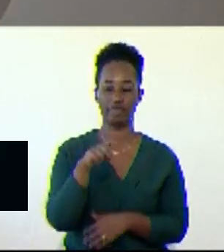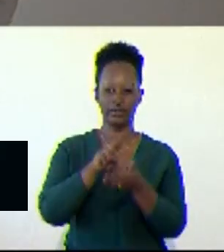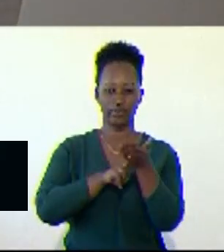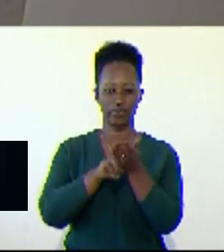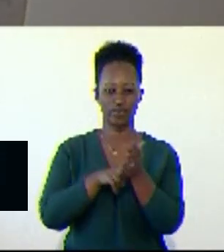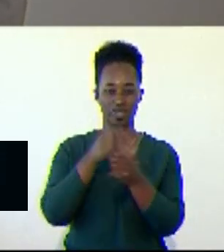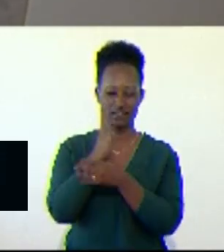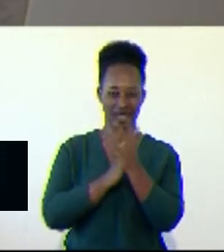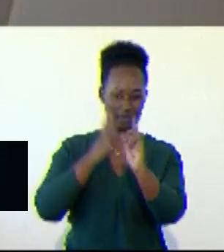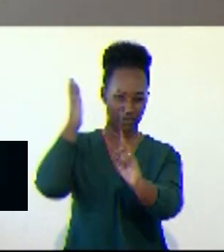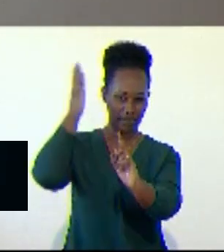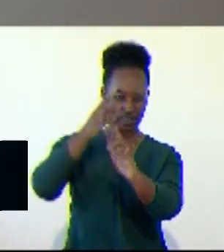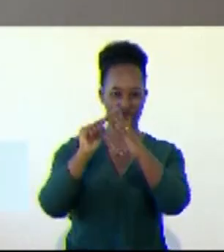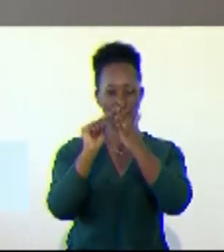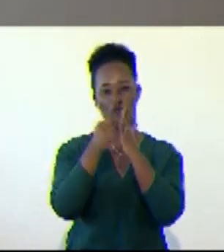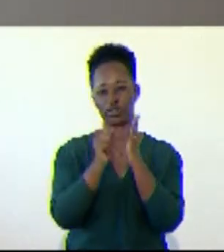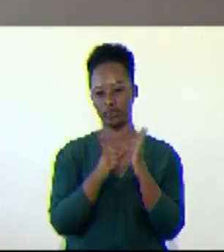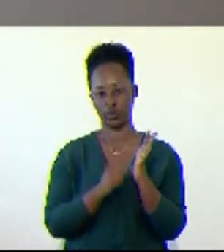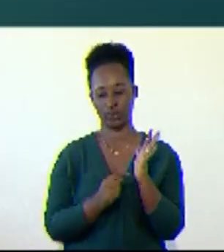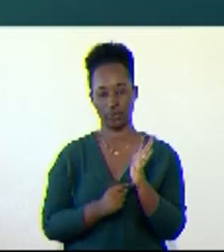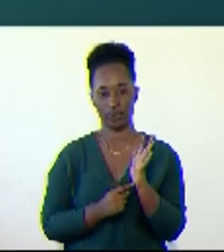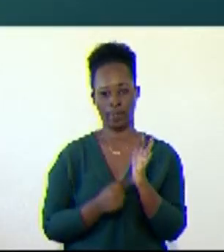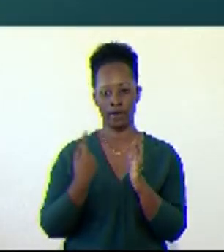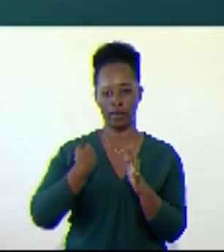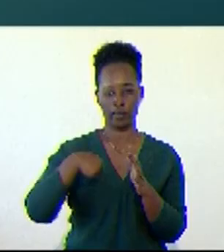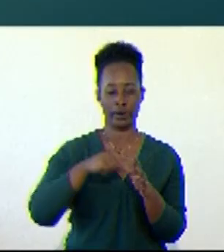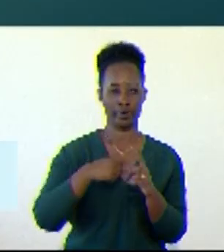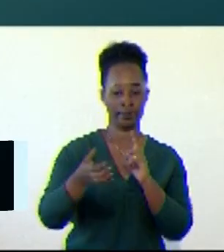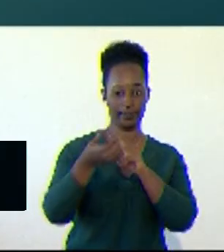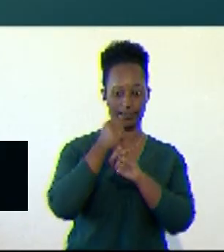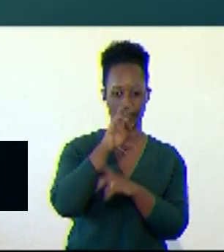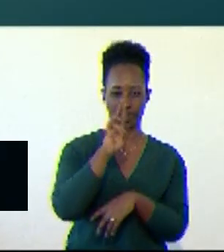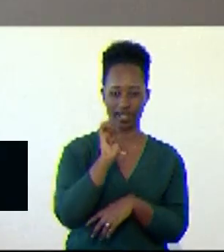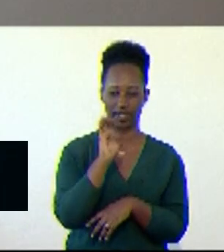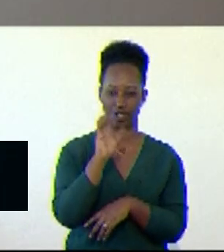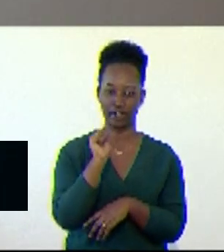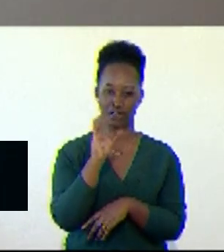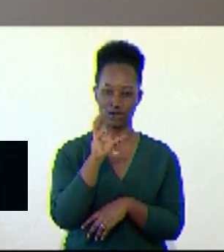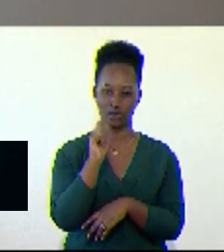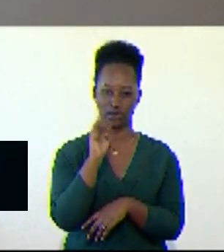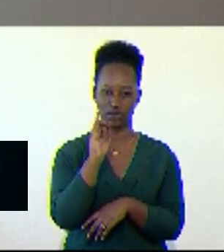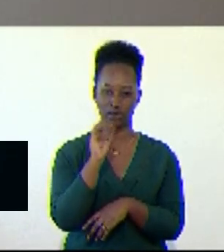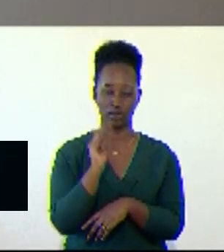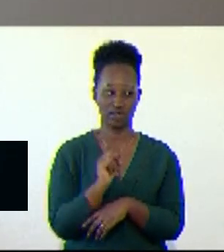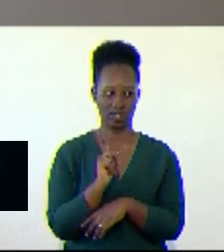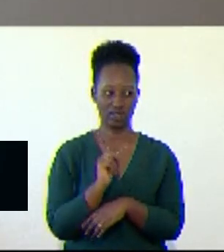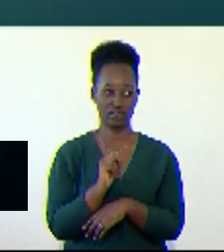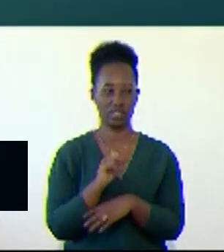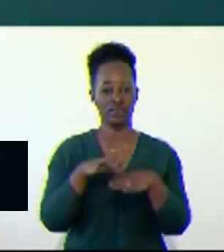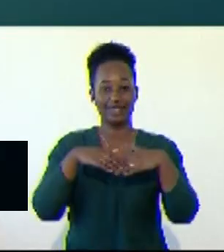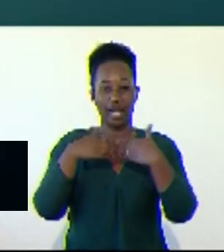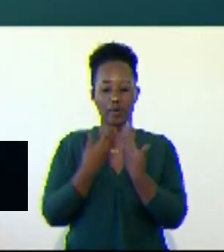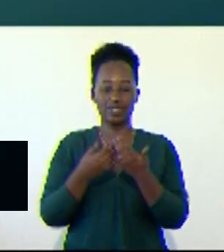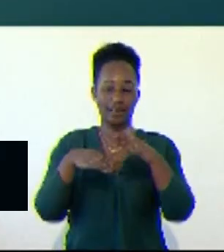use some specific conditions. We carry out the reaction in the presence of potassium cyanide or a